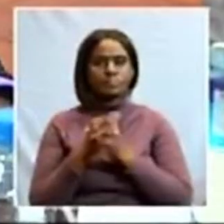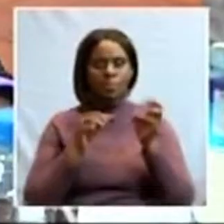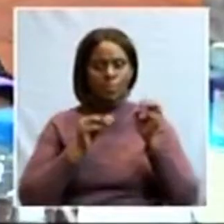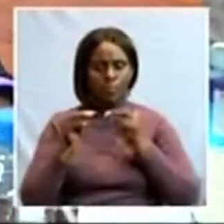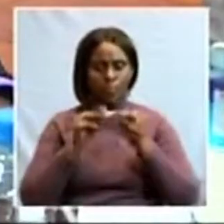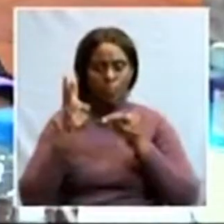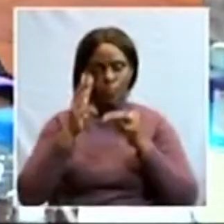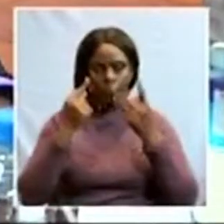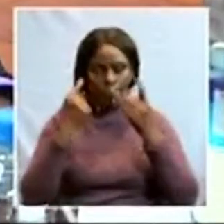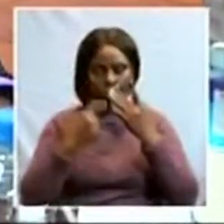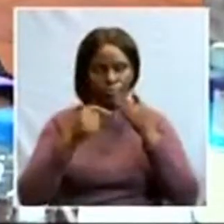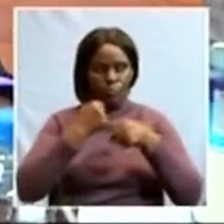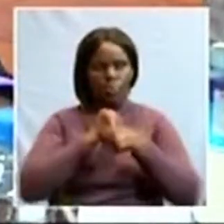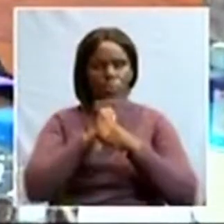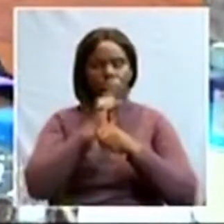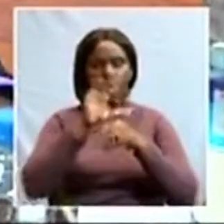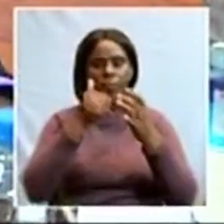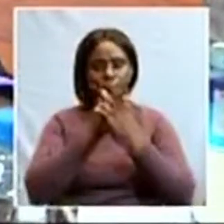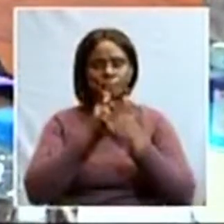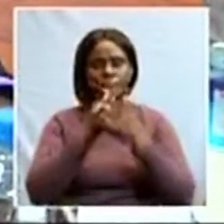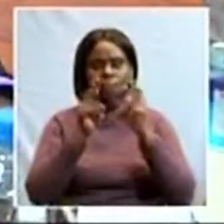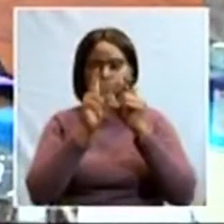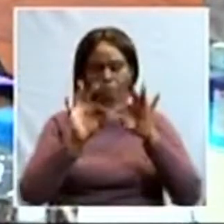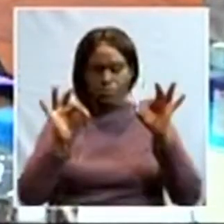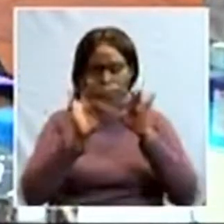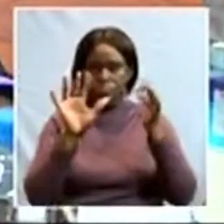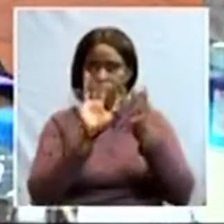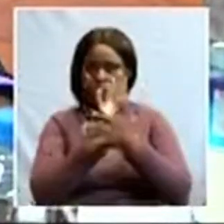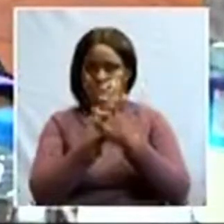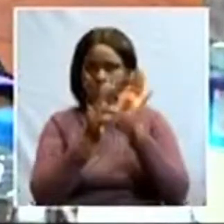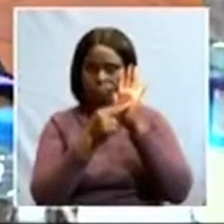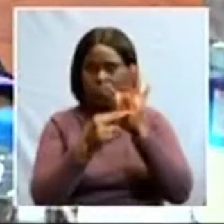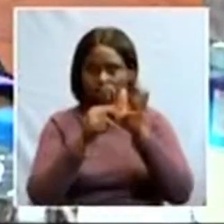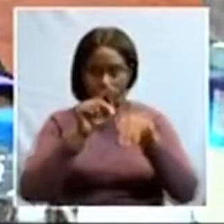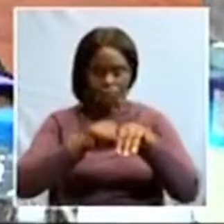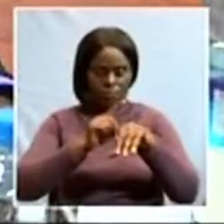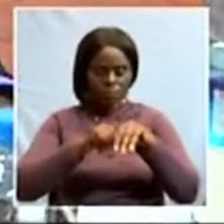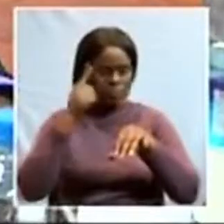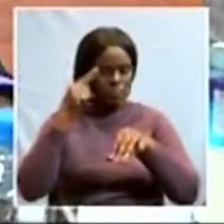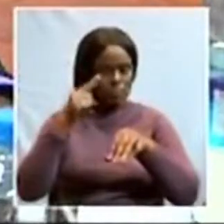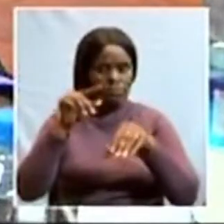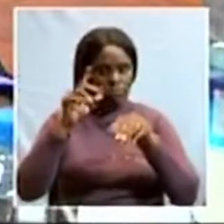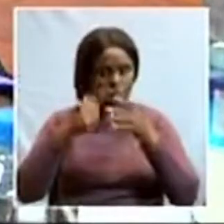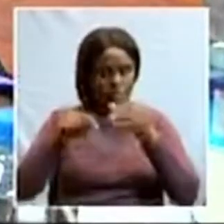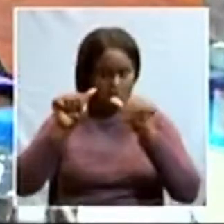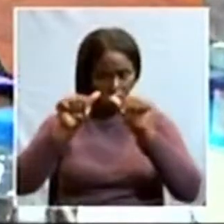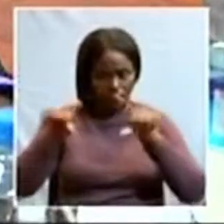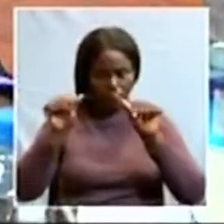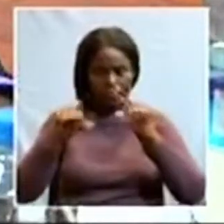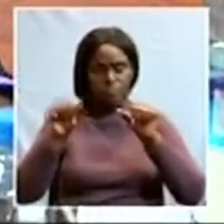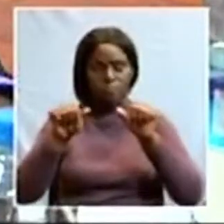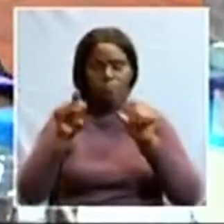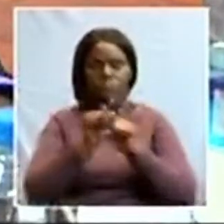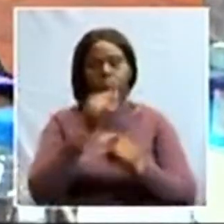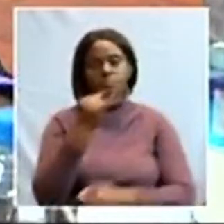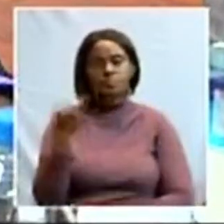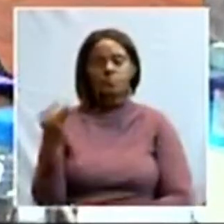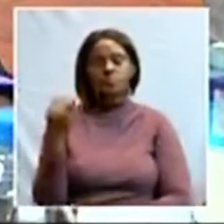Management shall ensure that all necessary documents are availed at the time of audit. Item